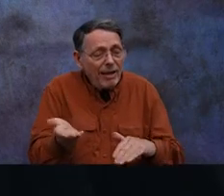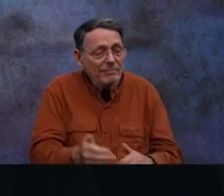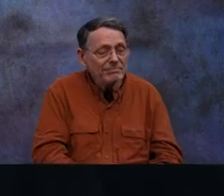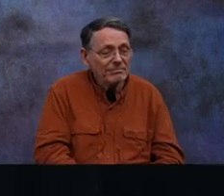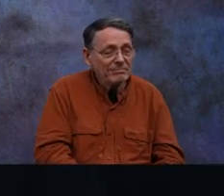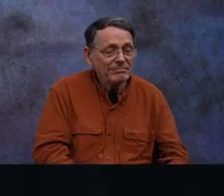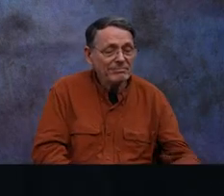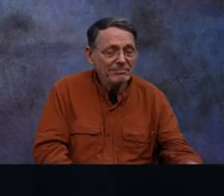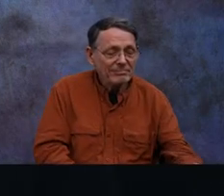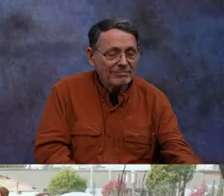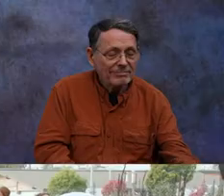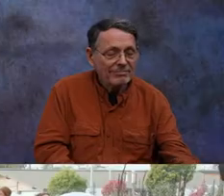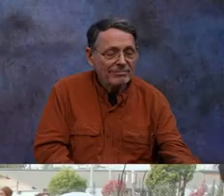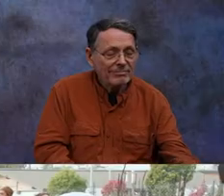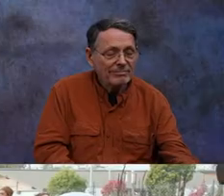die.